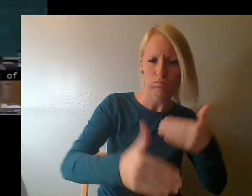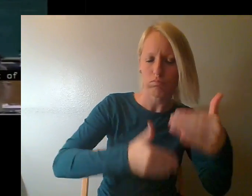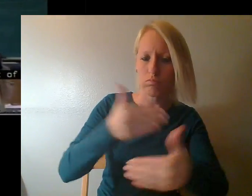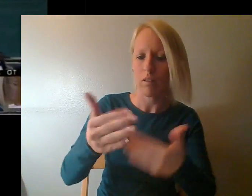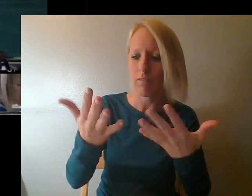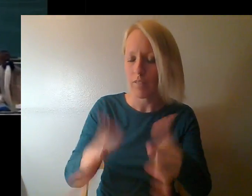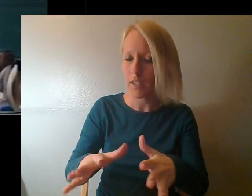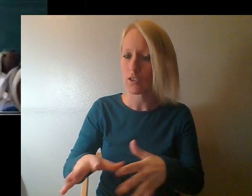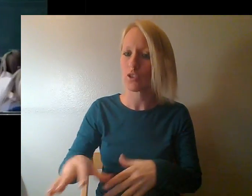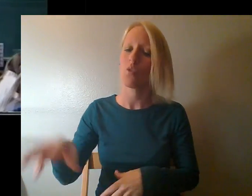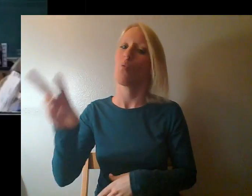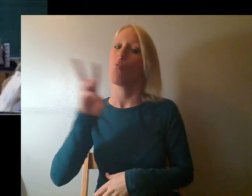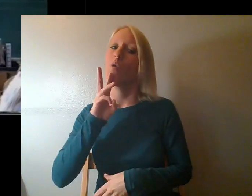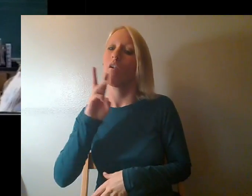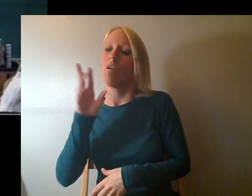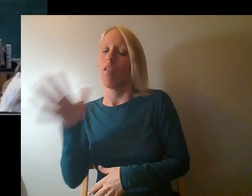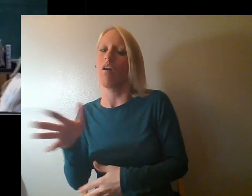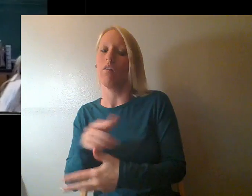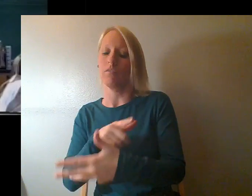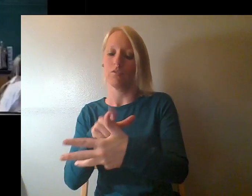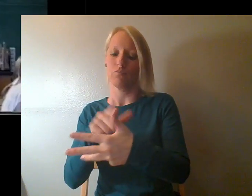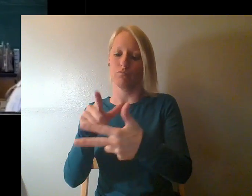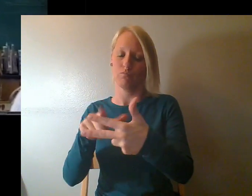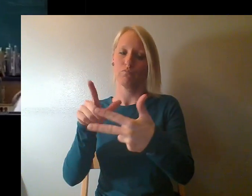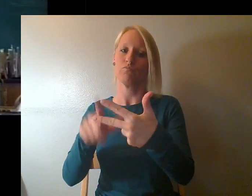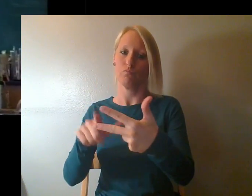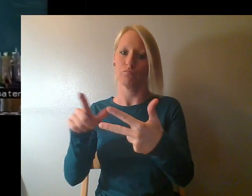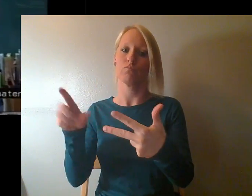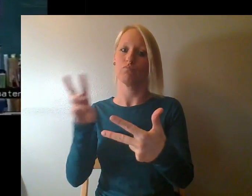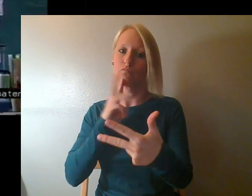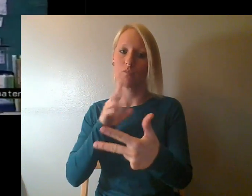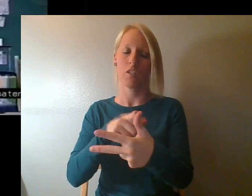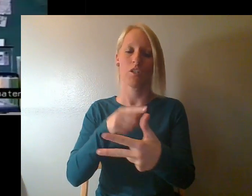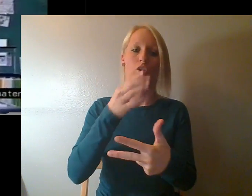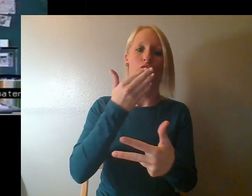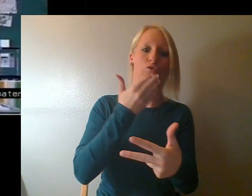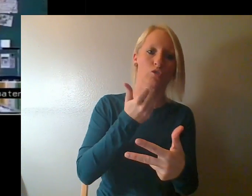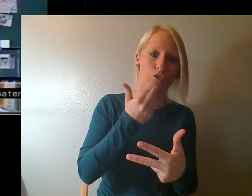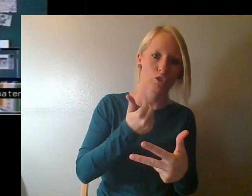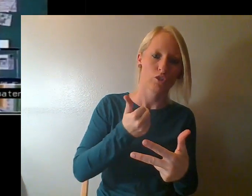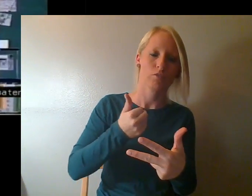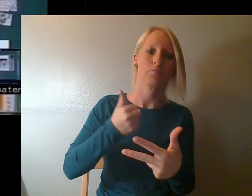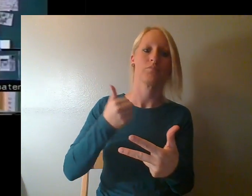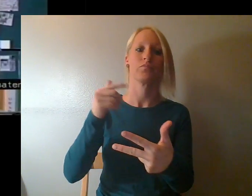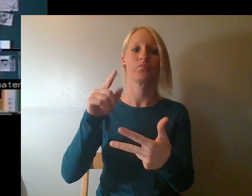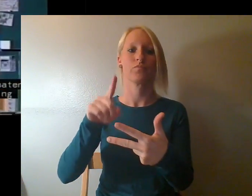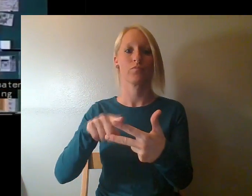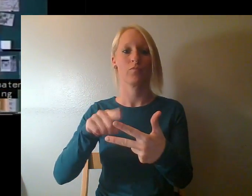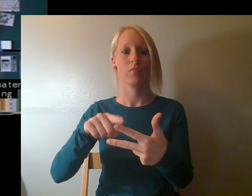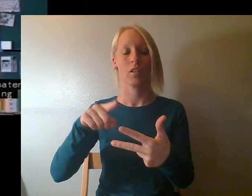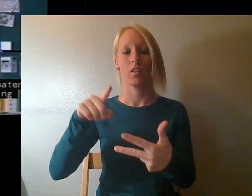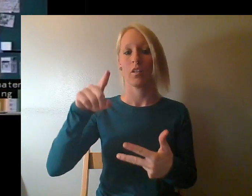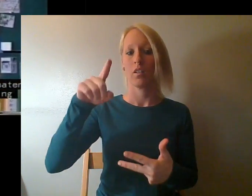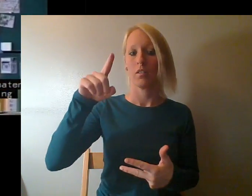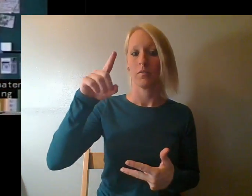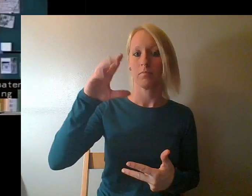what chloroplasts do. All right, the chloroplast takes water and carbon